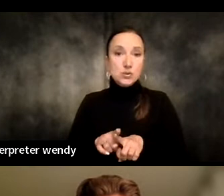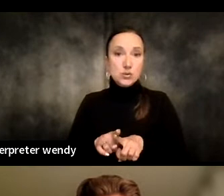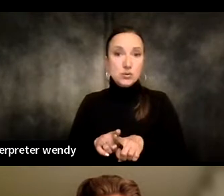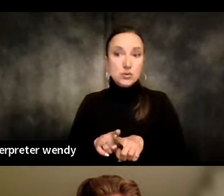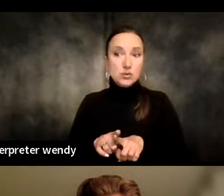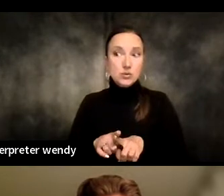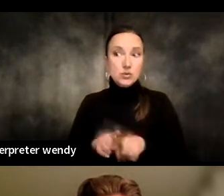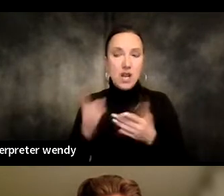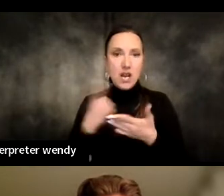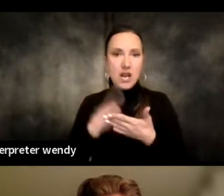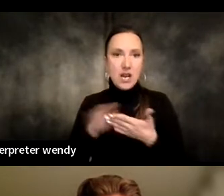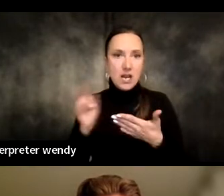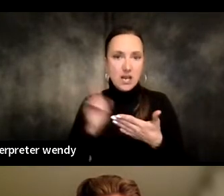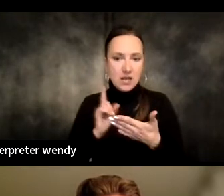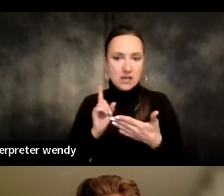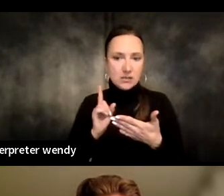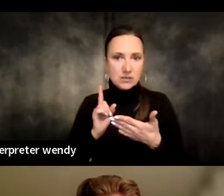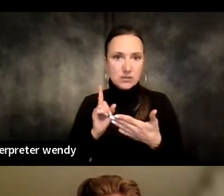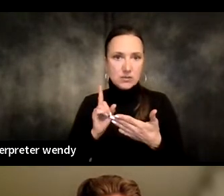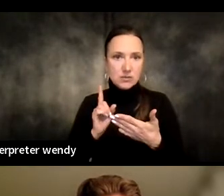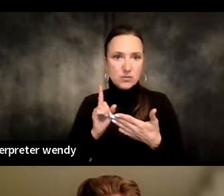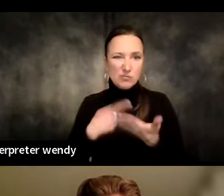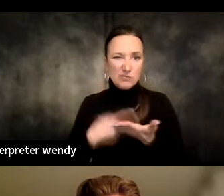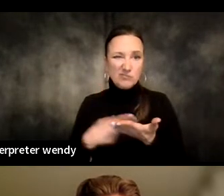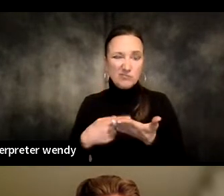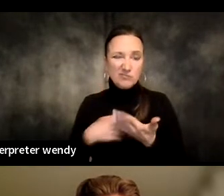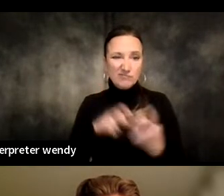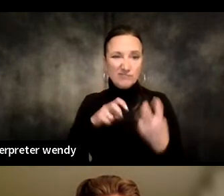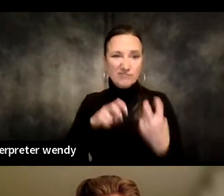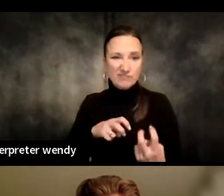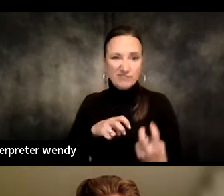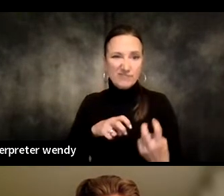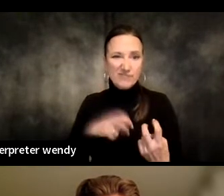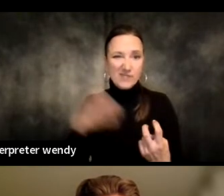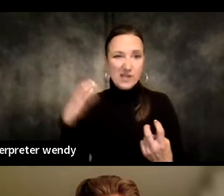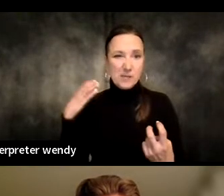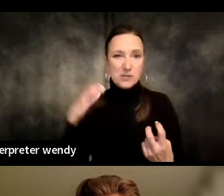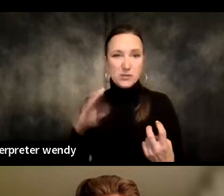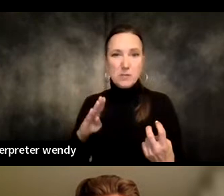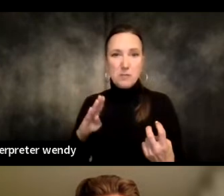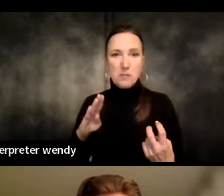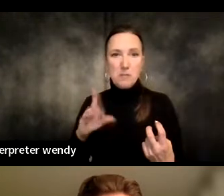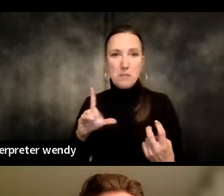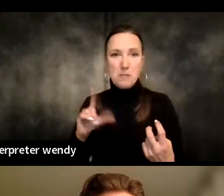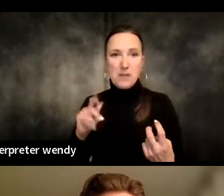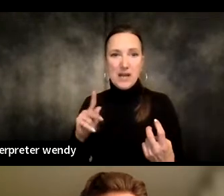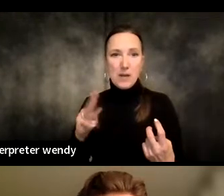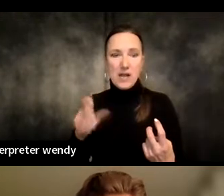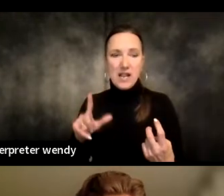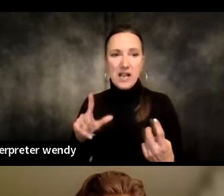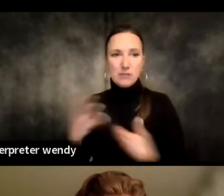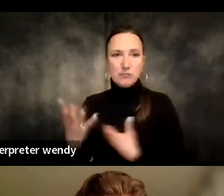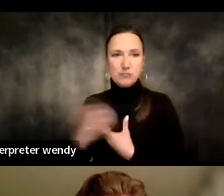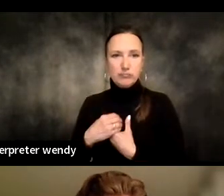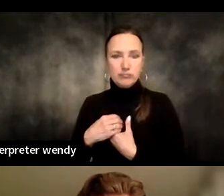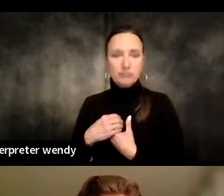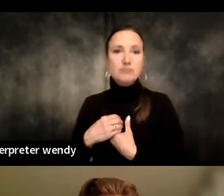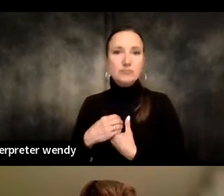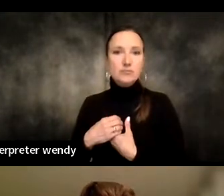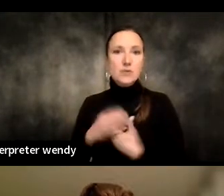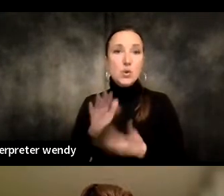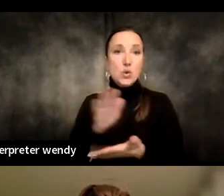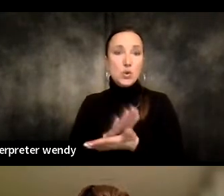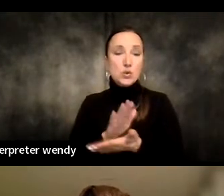last week, we sat with me and Commissioner Blackmail, she joined as well, for the Brown SIT, which is the